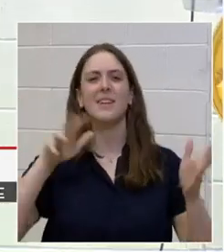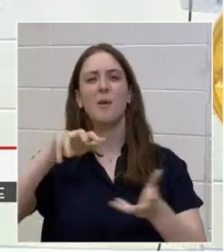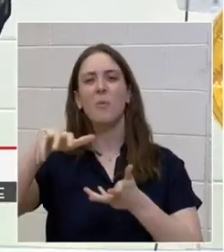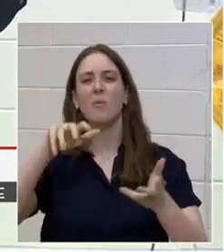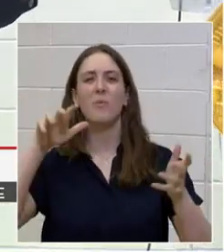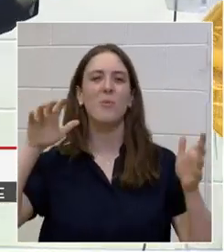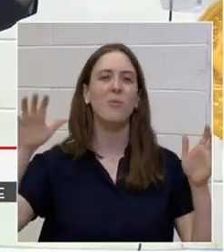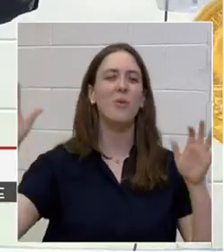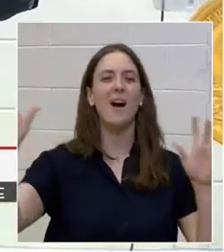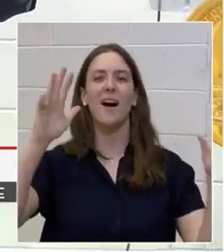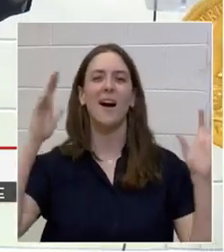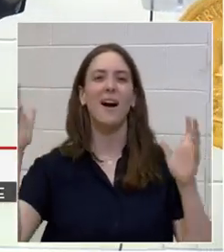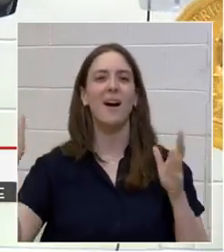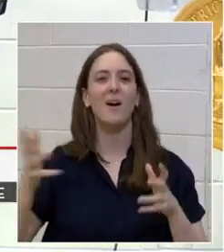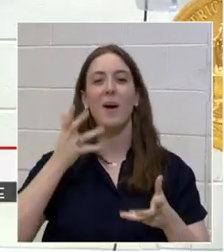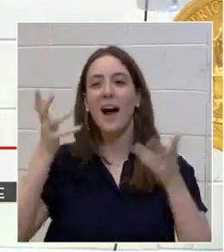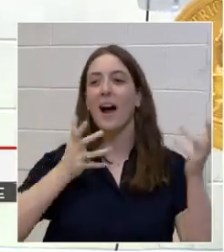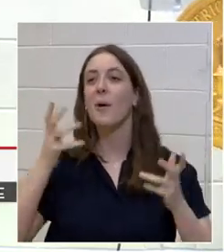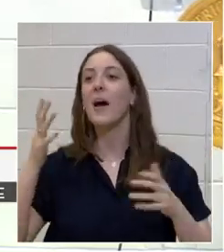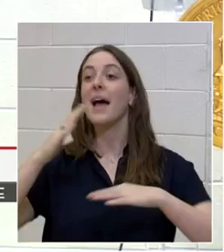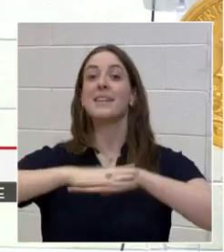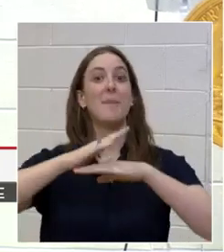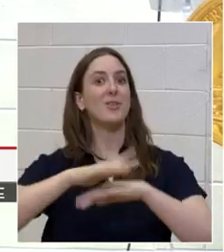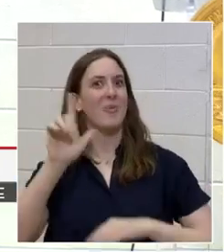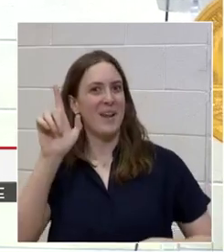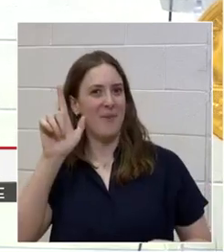go to table 21.